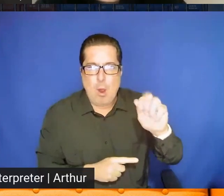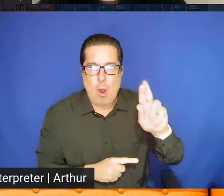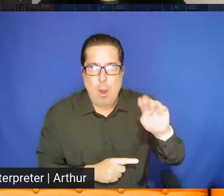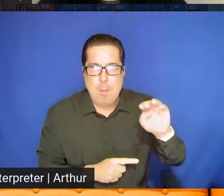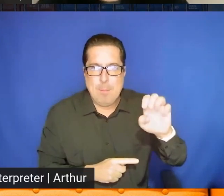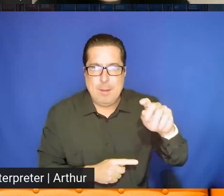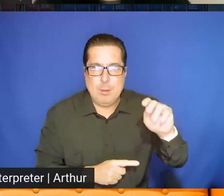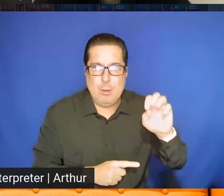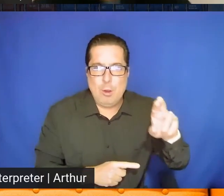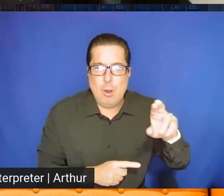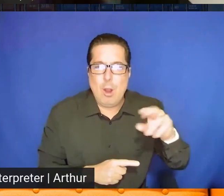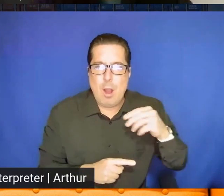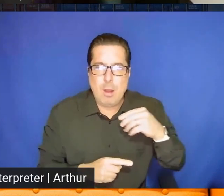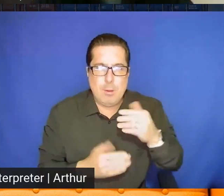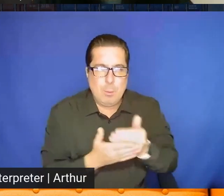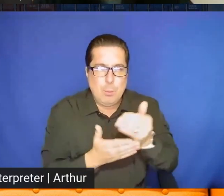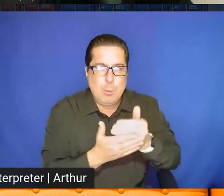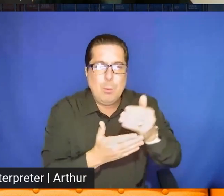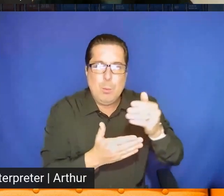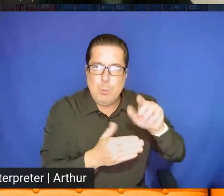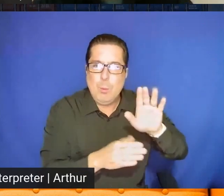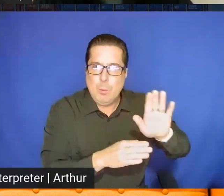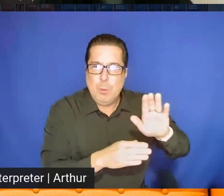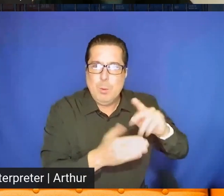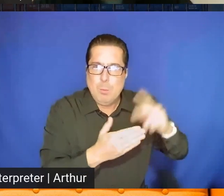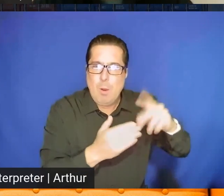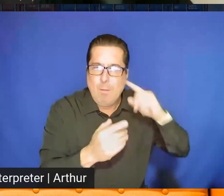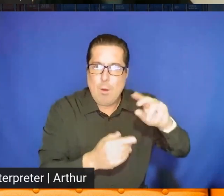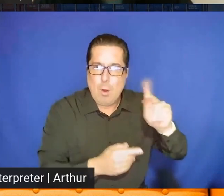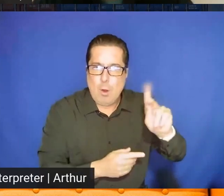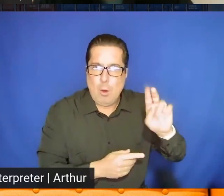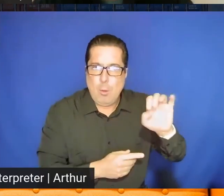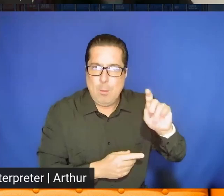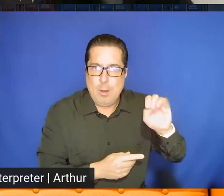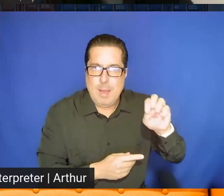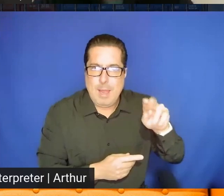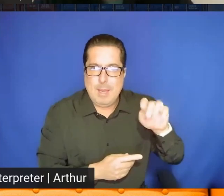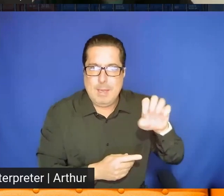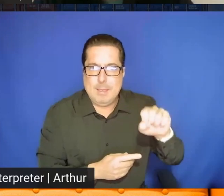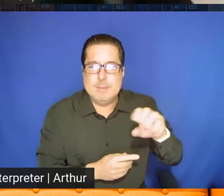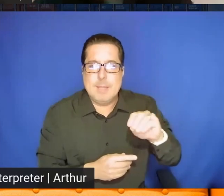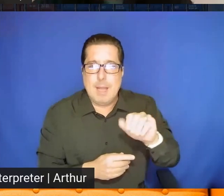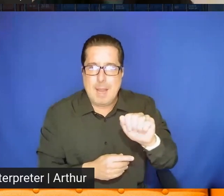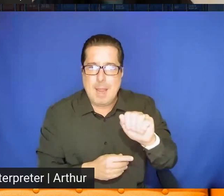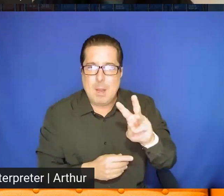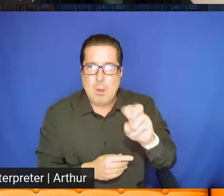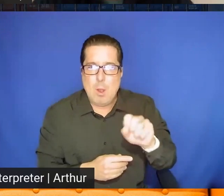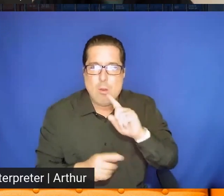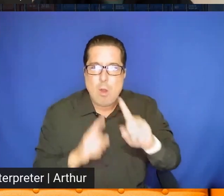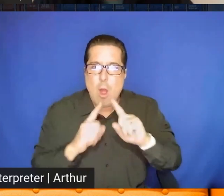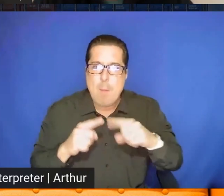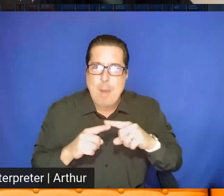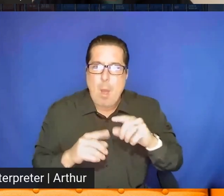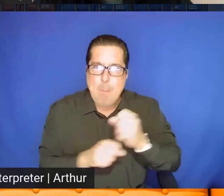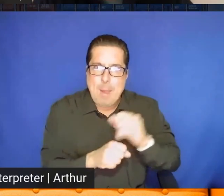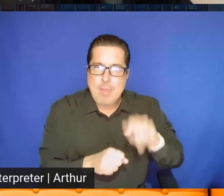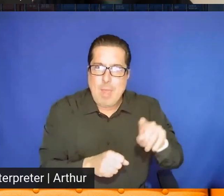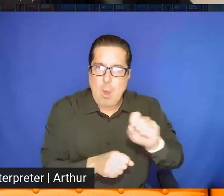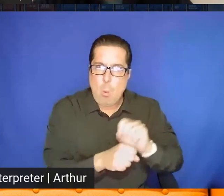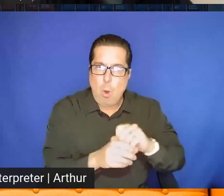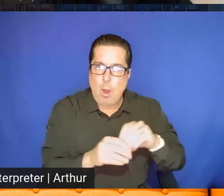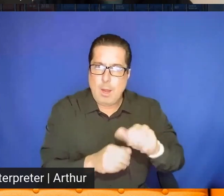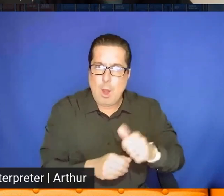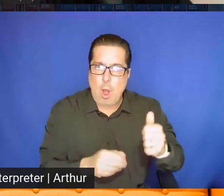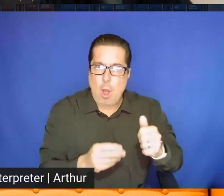for Kubernetes. Specifically right now works on AWS, but there's definitely talks about making that work other places. And